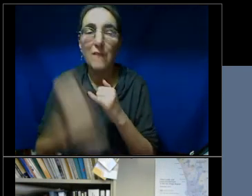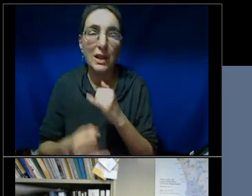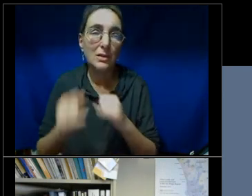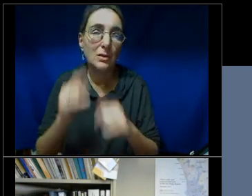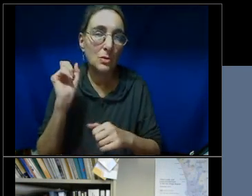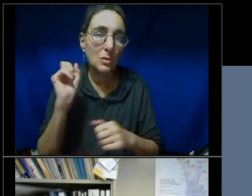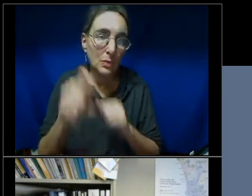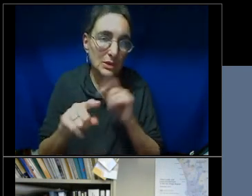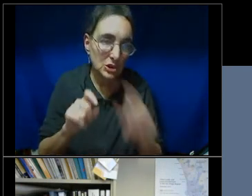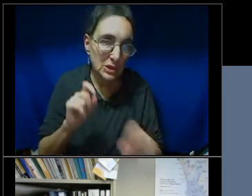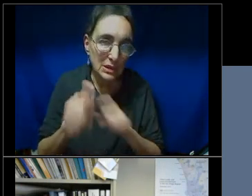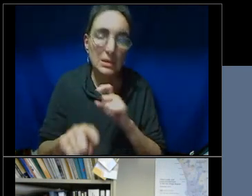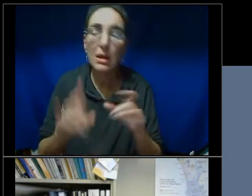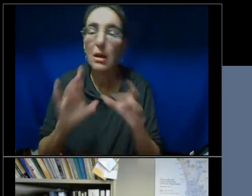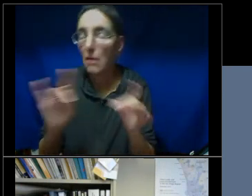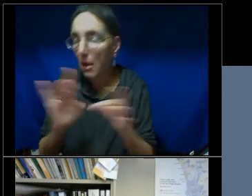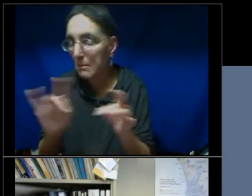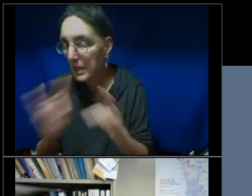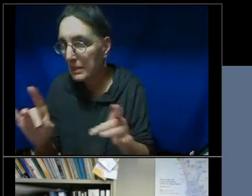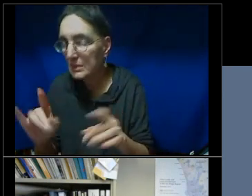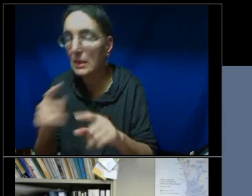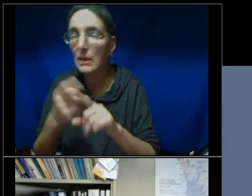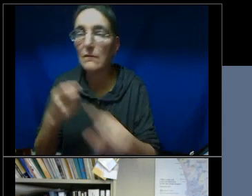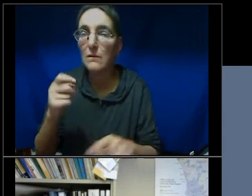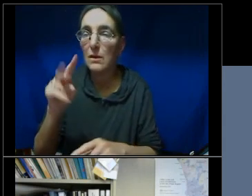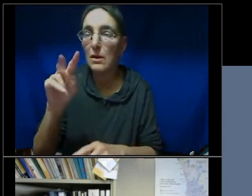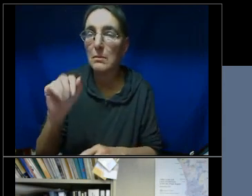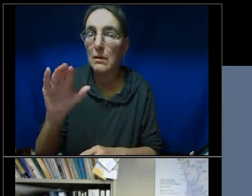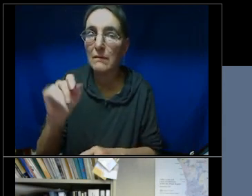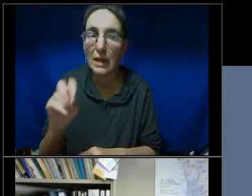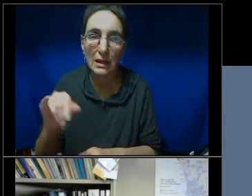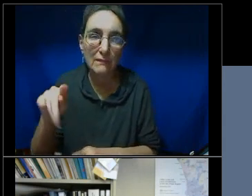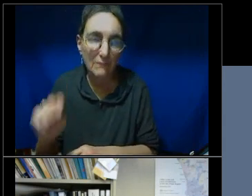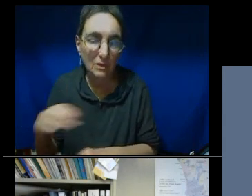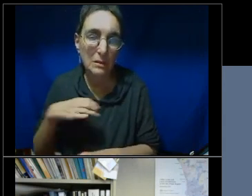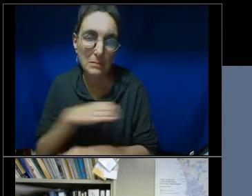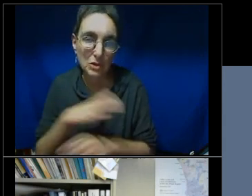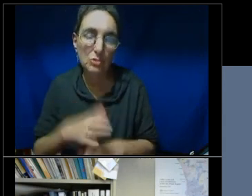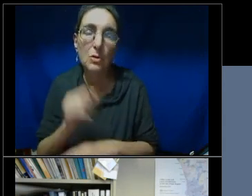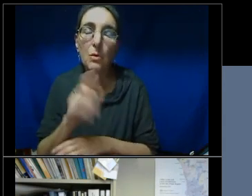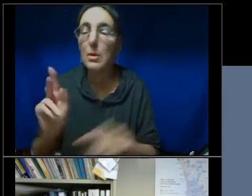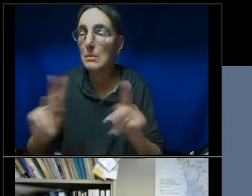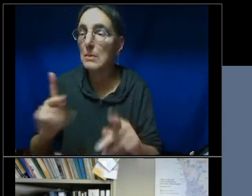from roundtable commissioners or the public before we wrap?